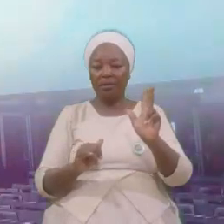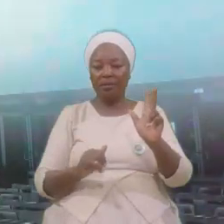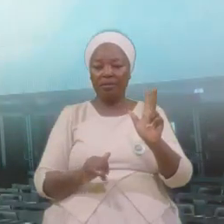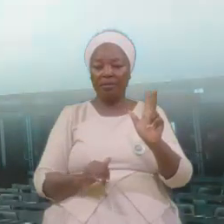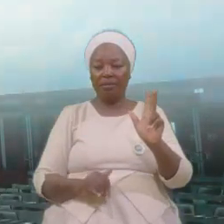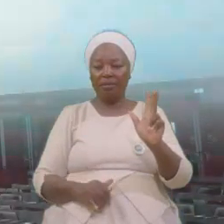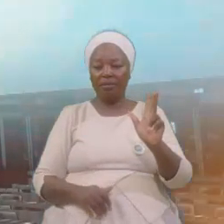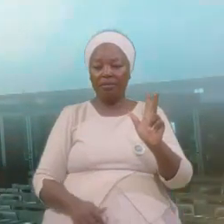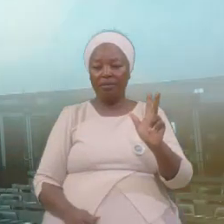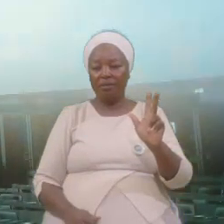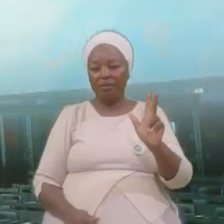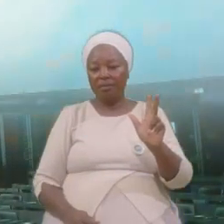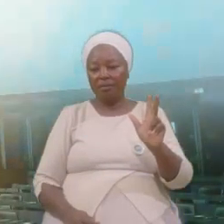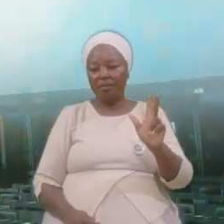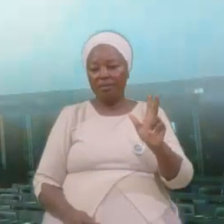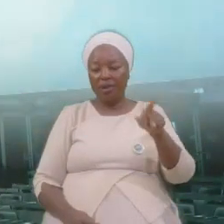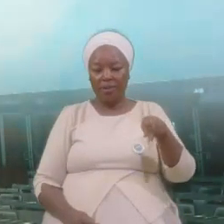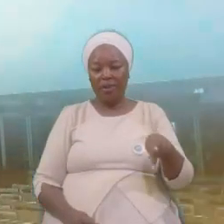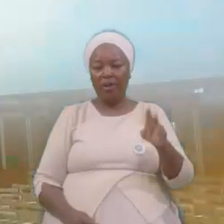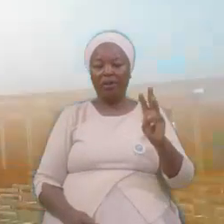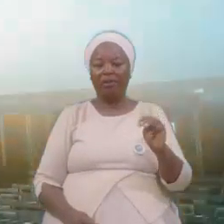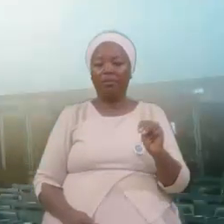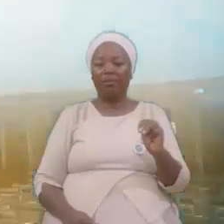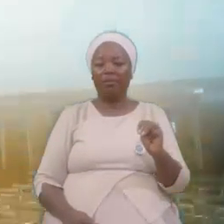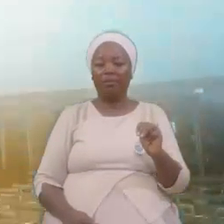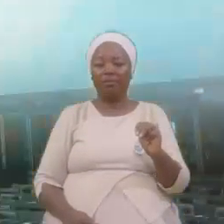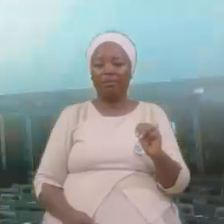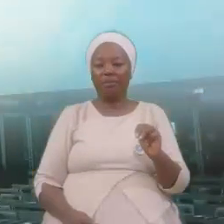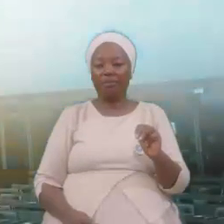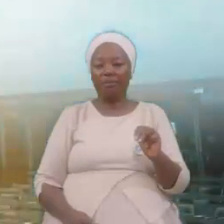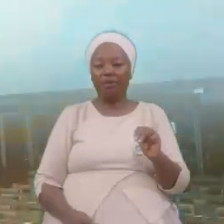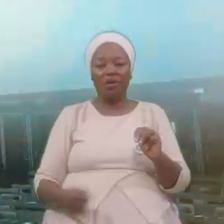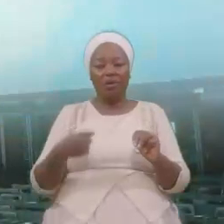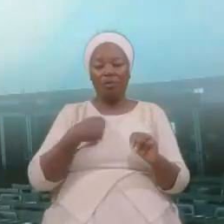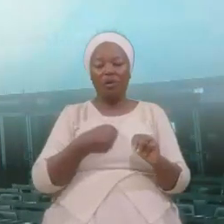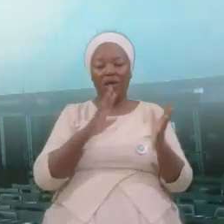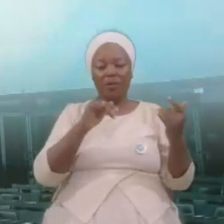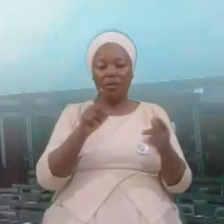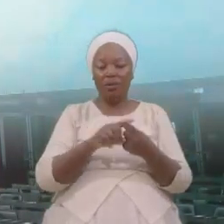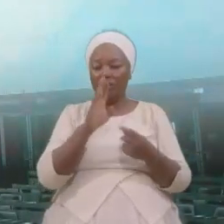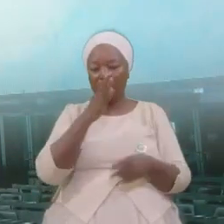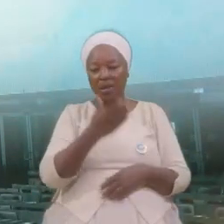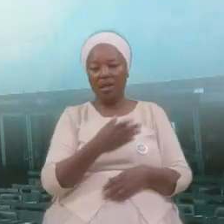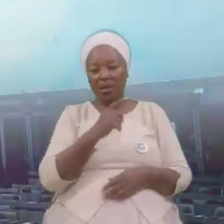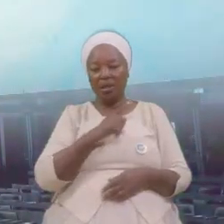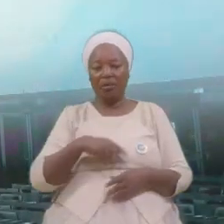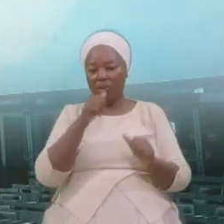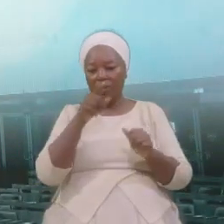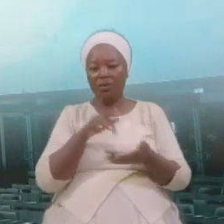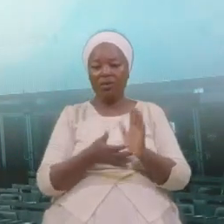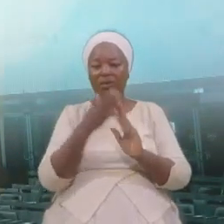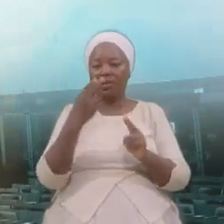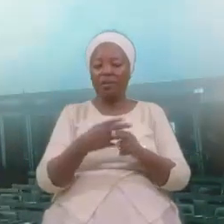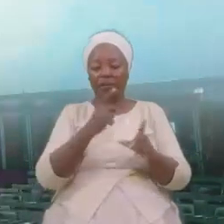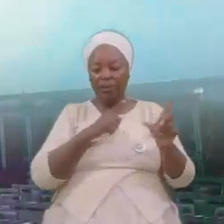across Abba City here. We are expecting you to be there. And the Lord will bless you. I said the Lord will